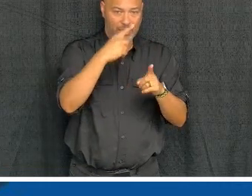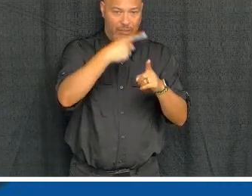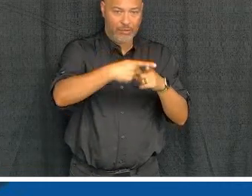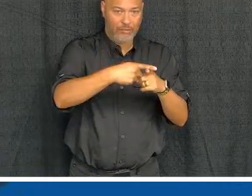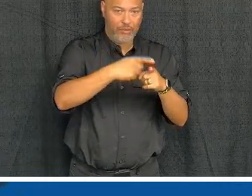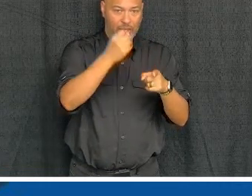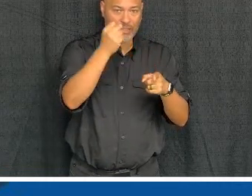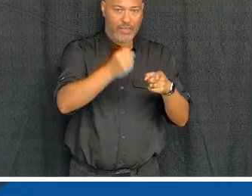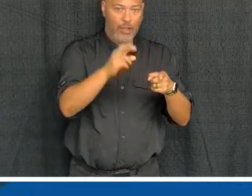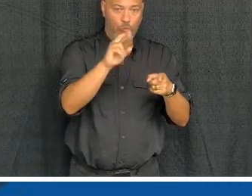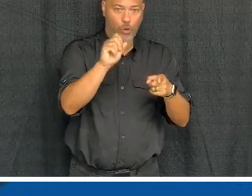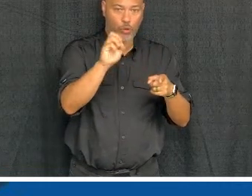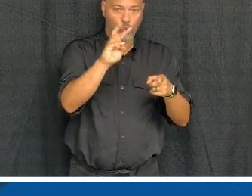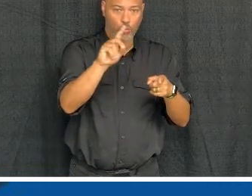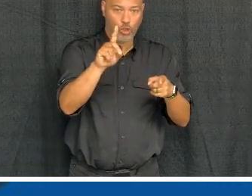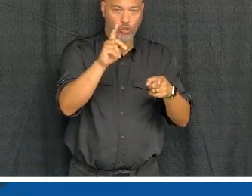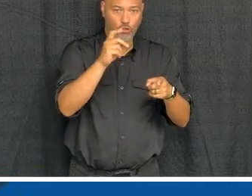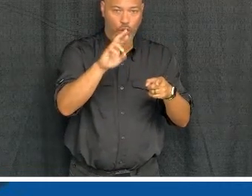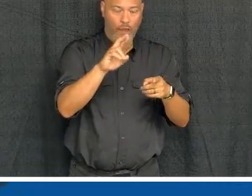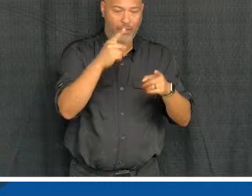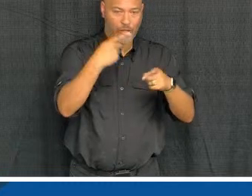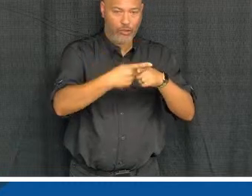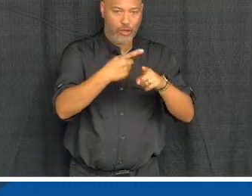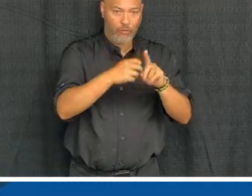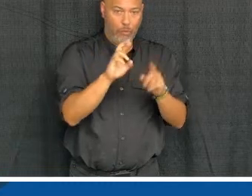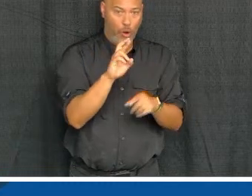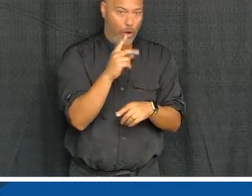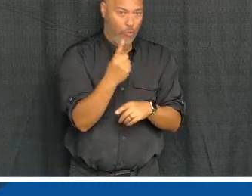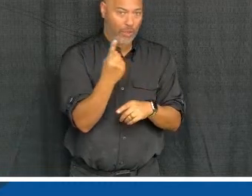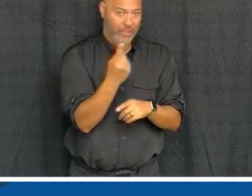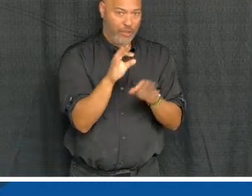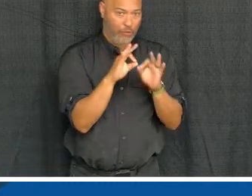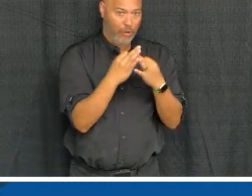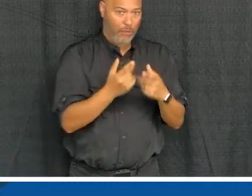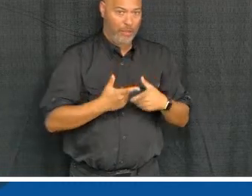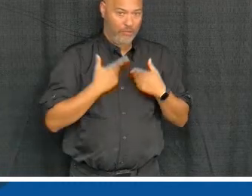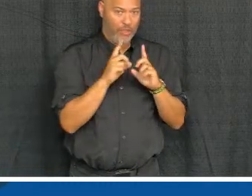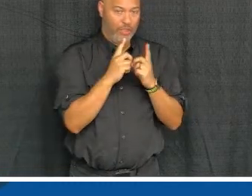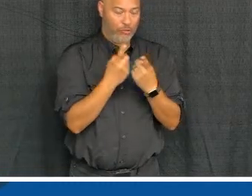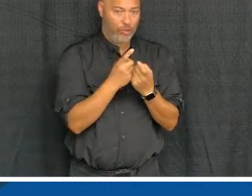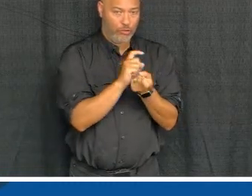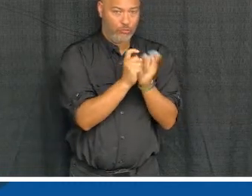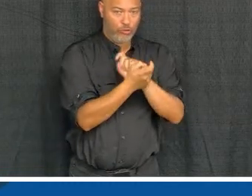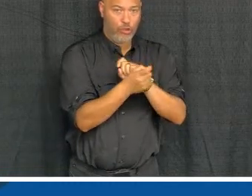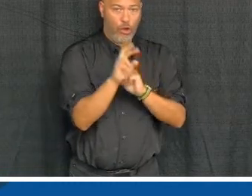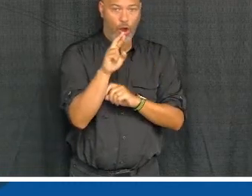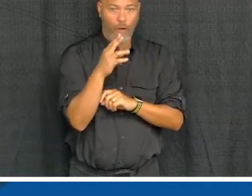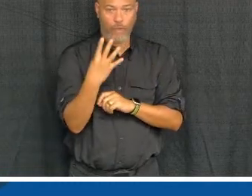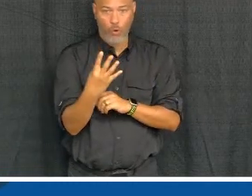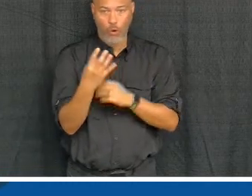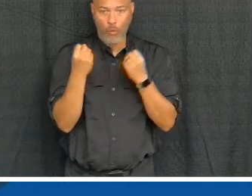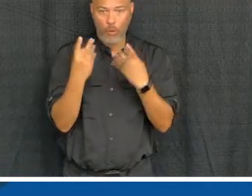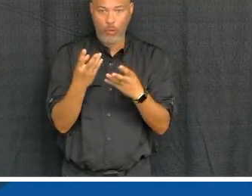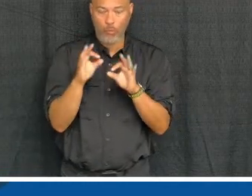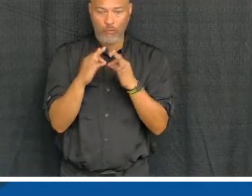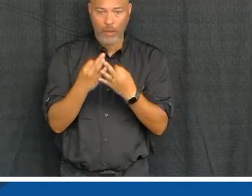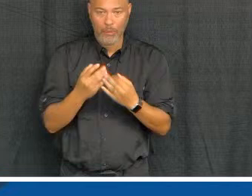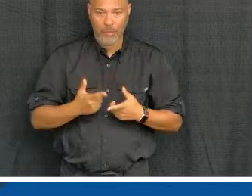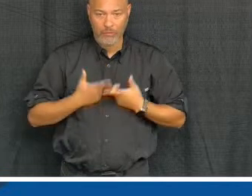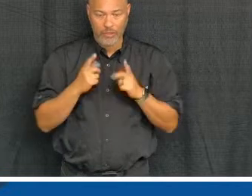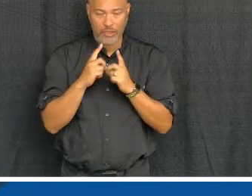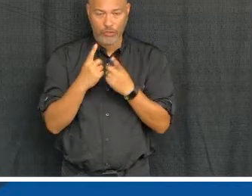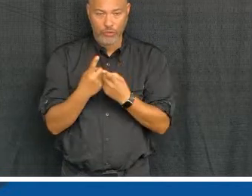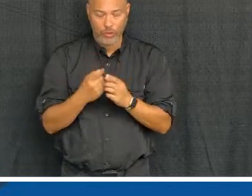South Rosewood Drive intersection, from R1 Single Family Residential District to R4 Multiple Family